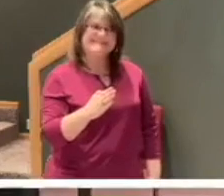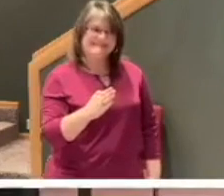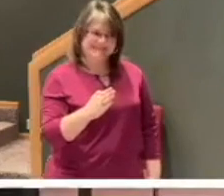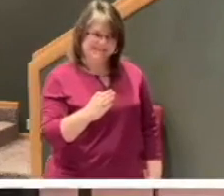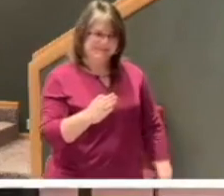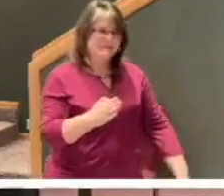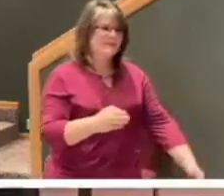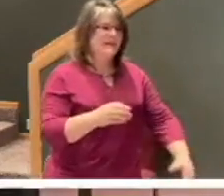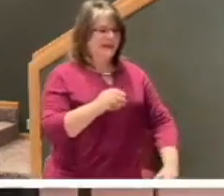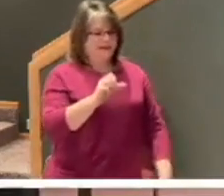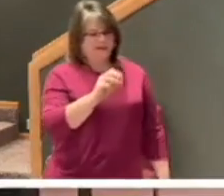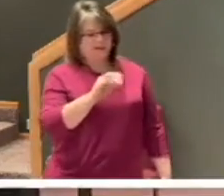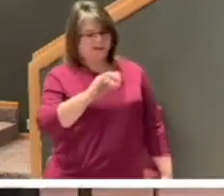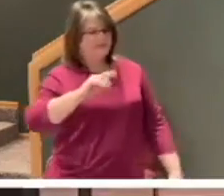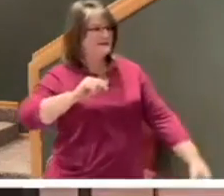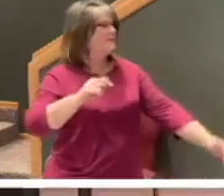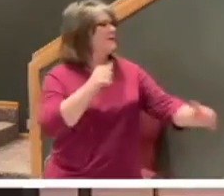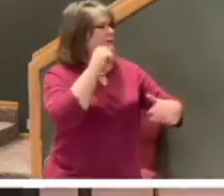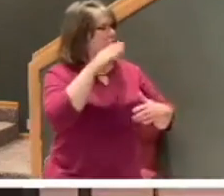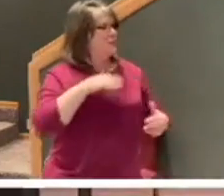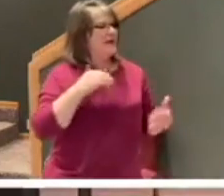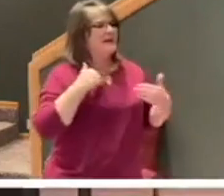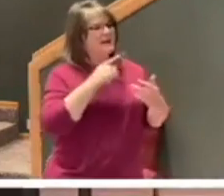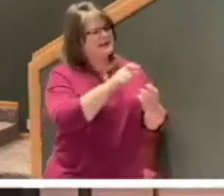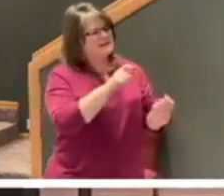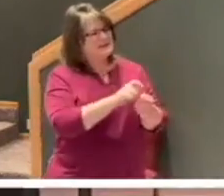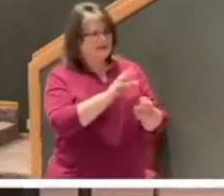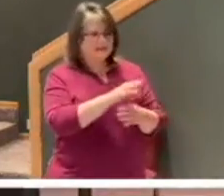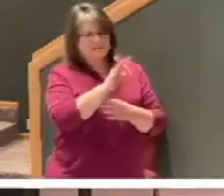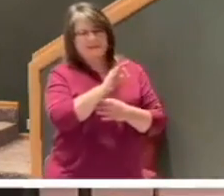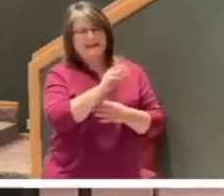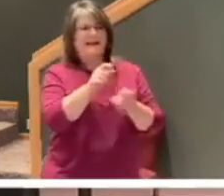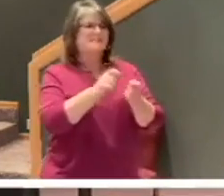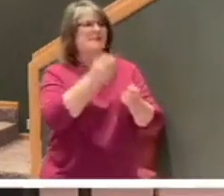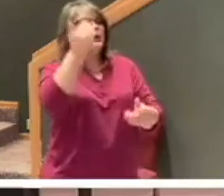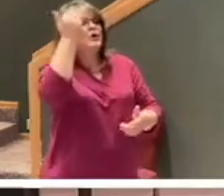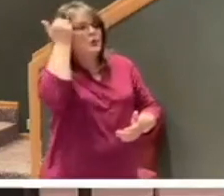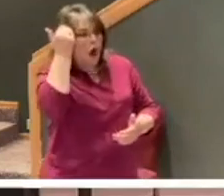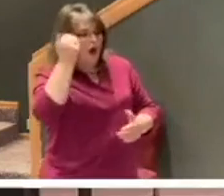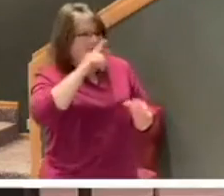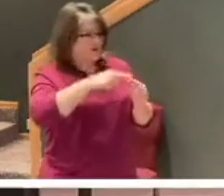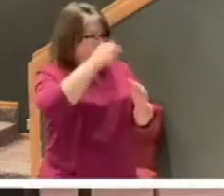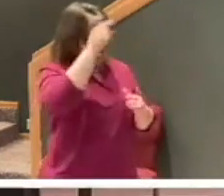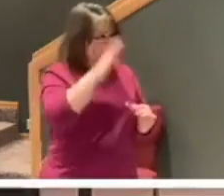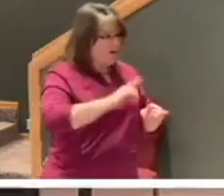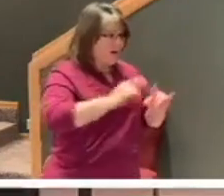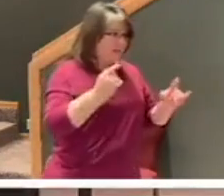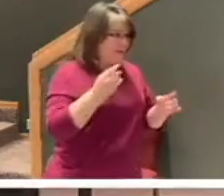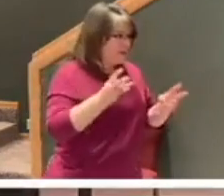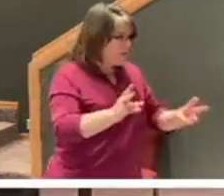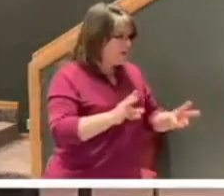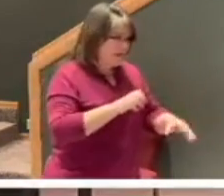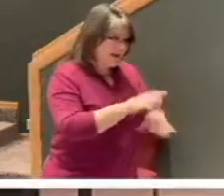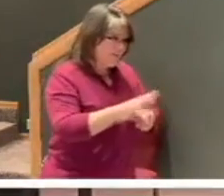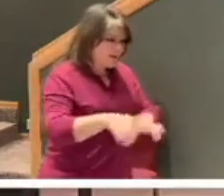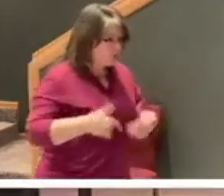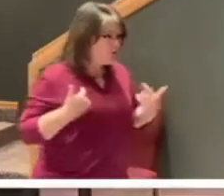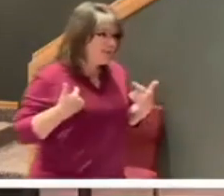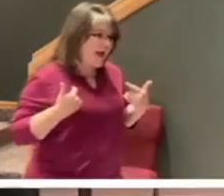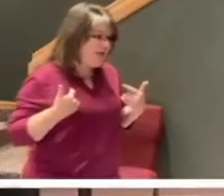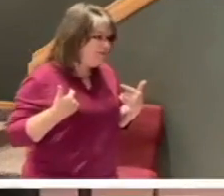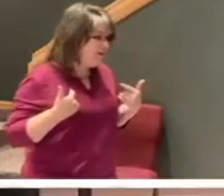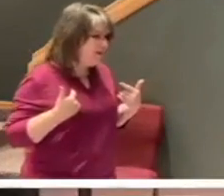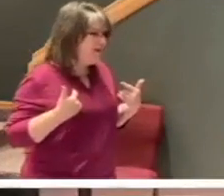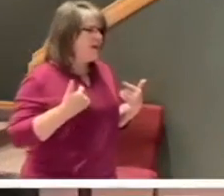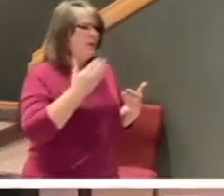The Samaritan woman, she had a certain spirituality. She had a certain knowledge of God. But the only way it impacted her life